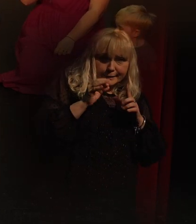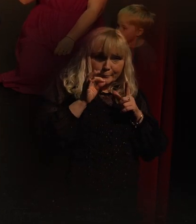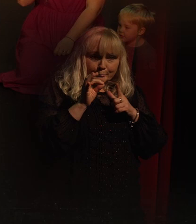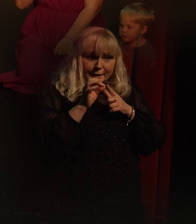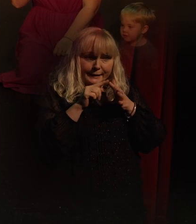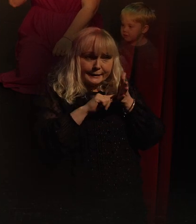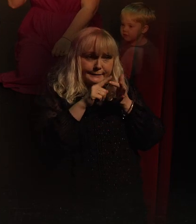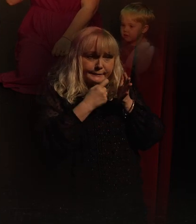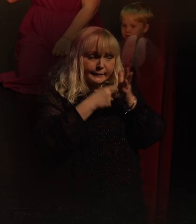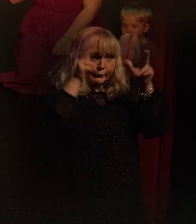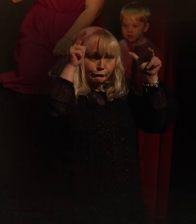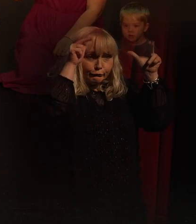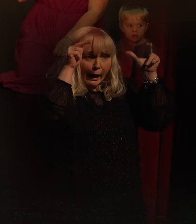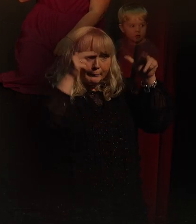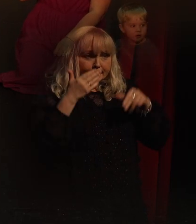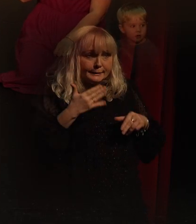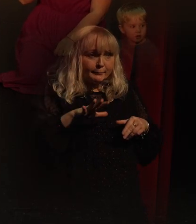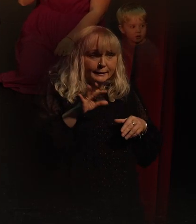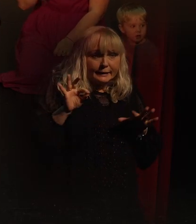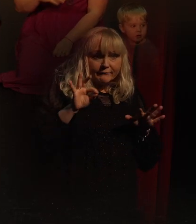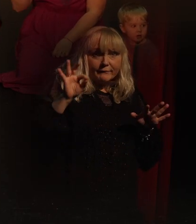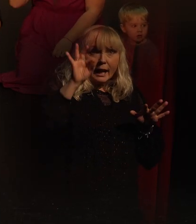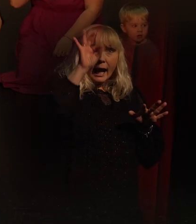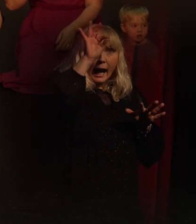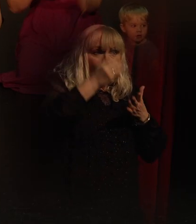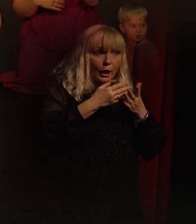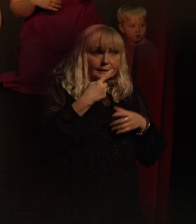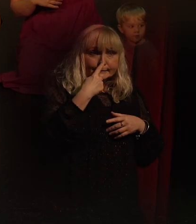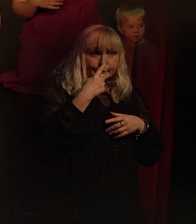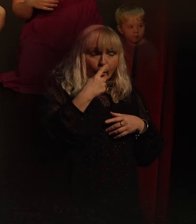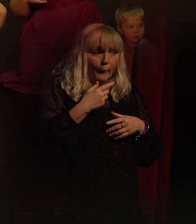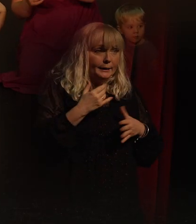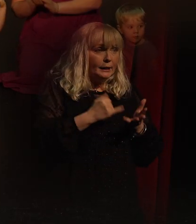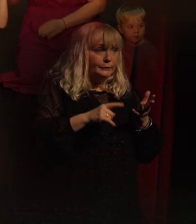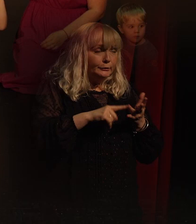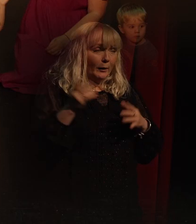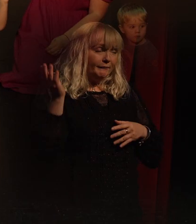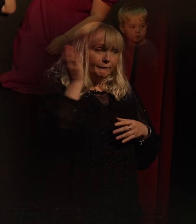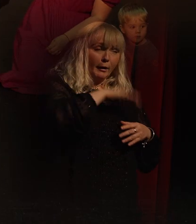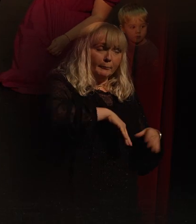Little Peter ran out of the snow.